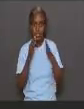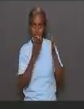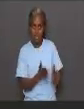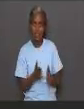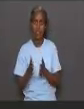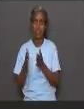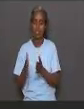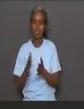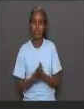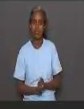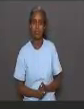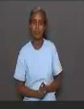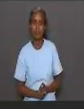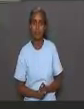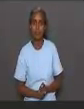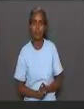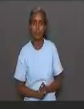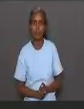Students, let's get ready.